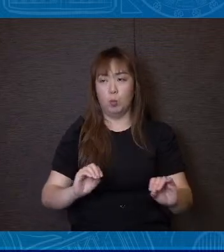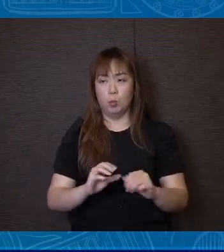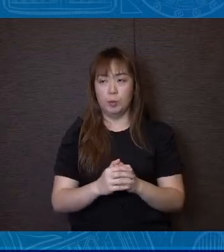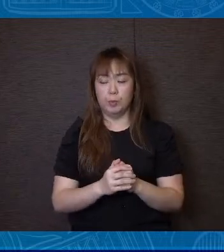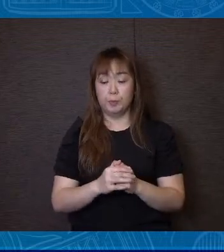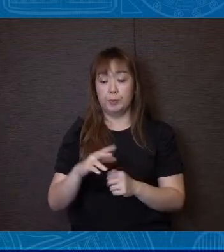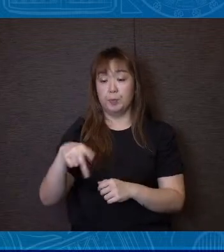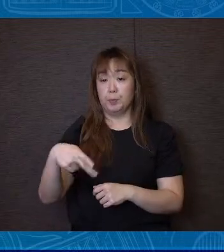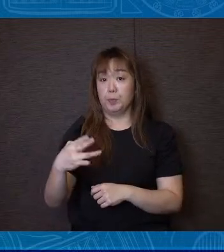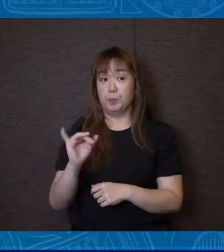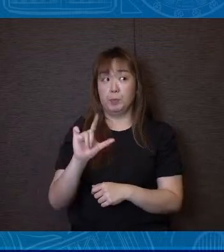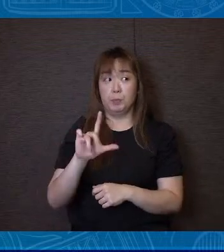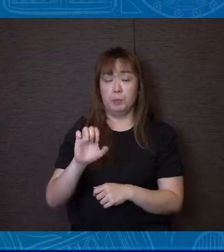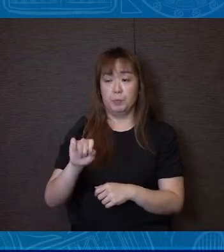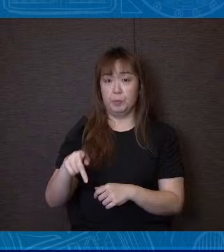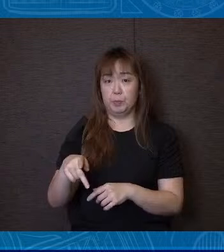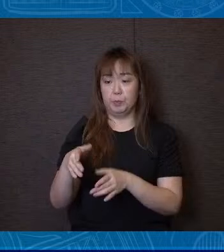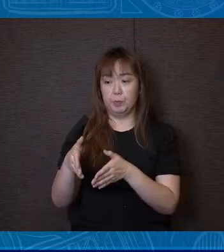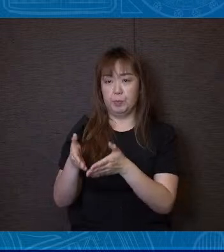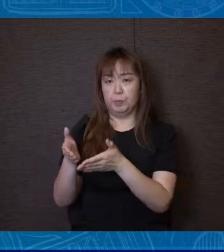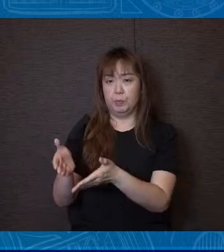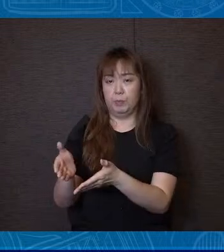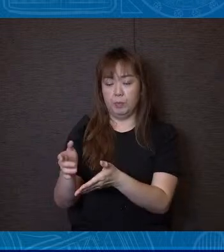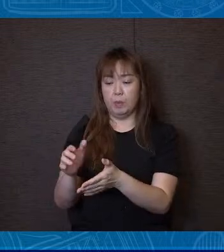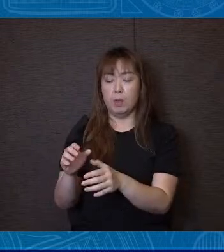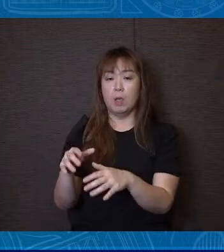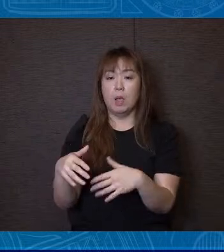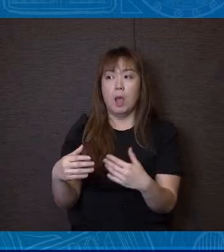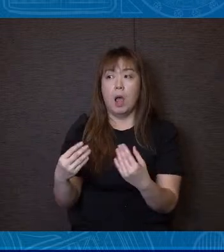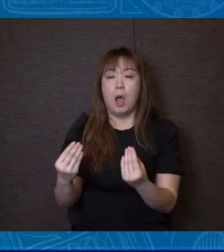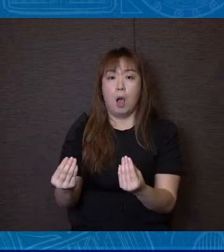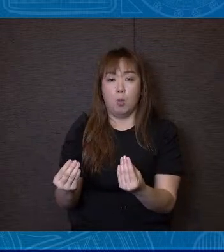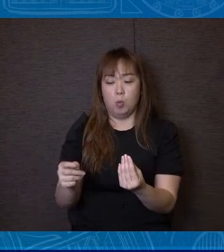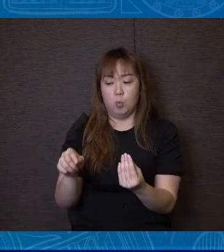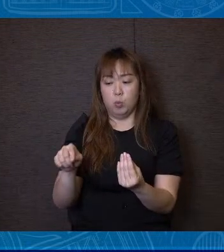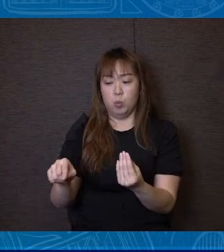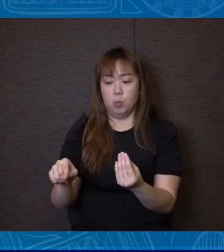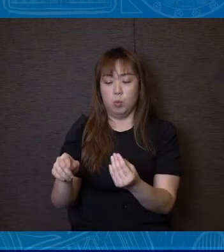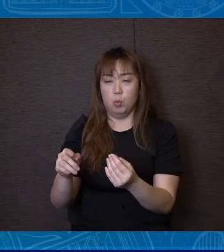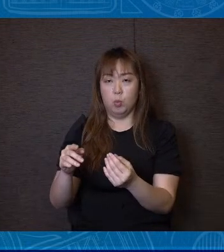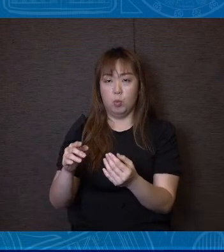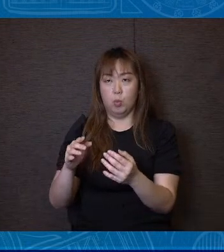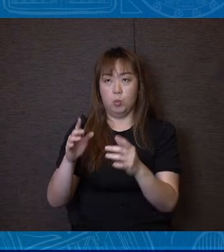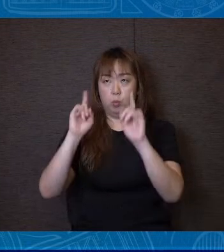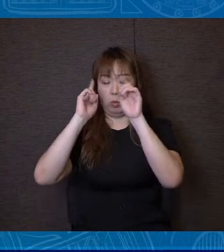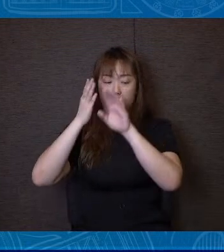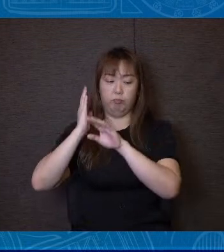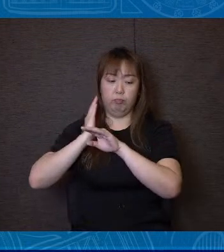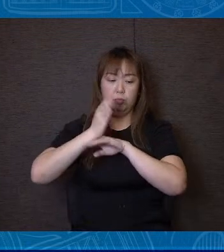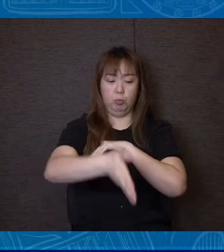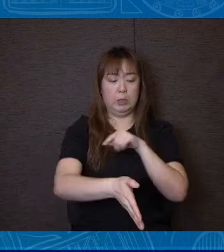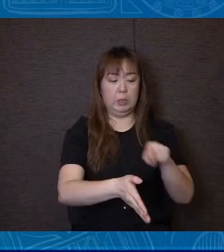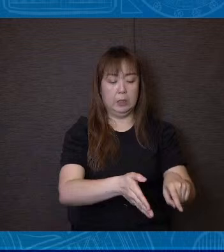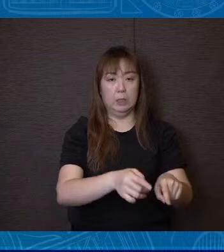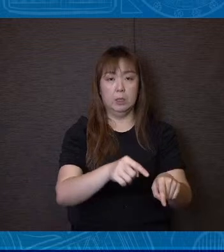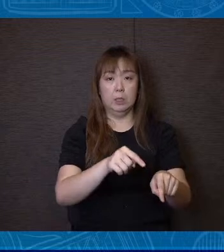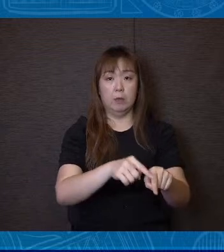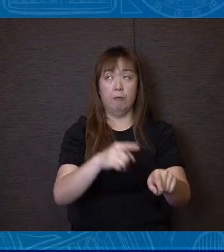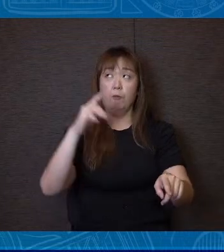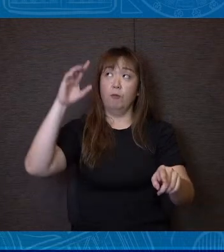Philippe, my question is, how can direct transmission of alerts to the population from